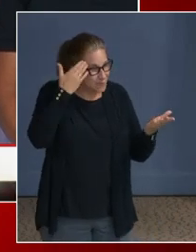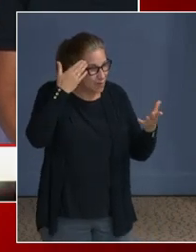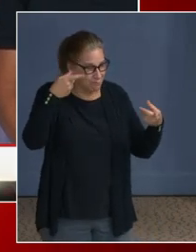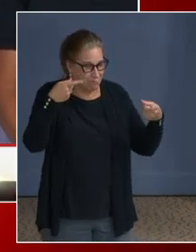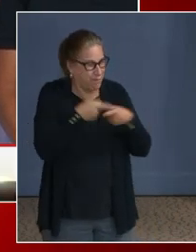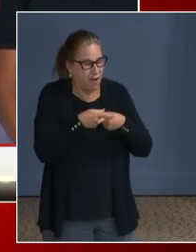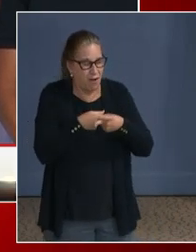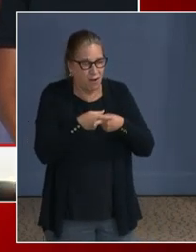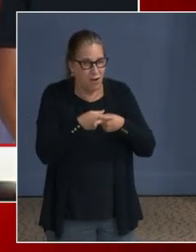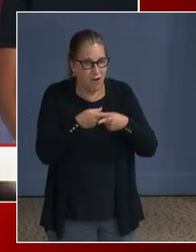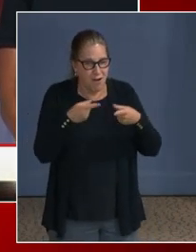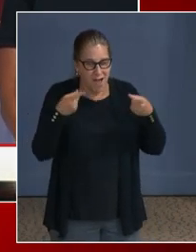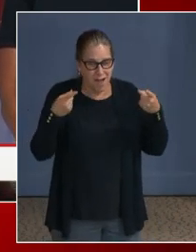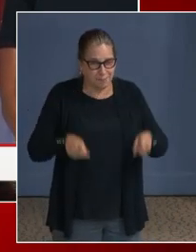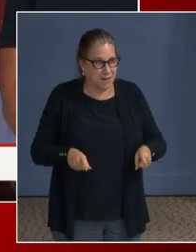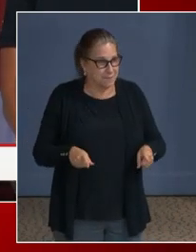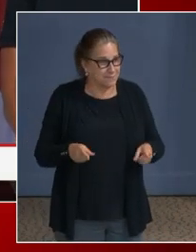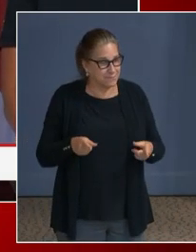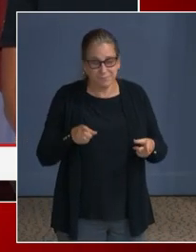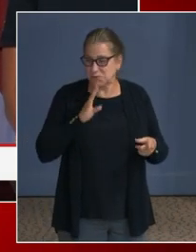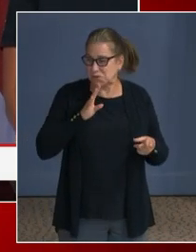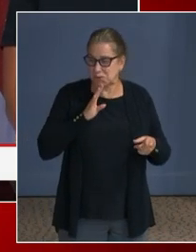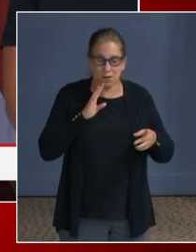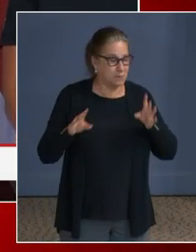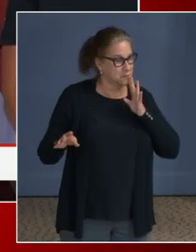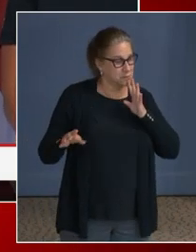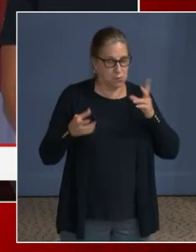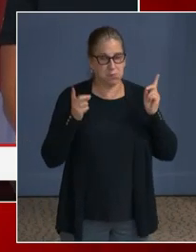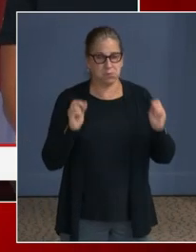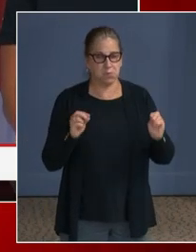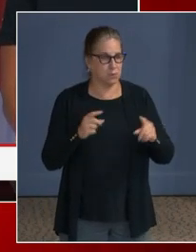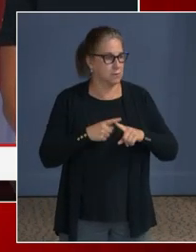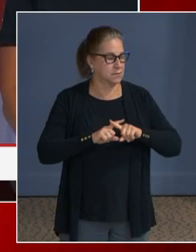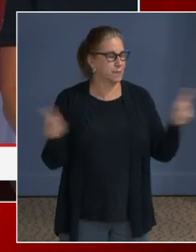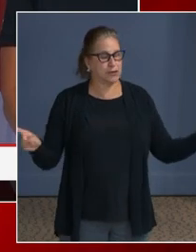Any other questions? Yes.